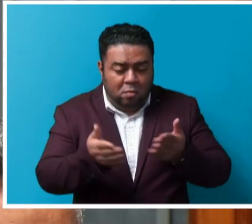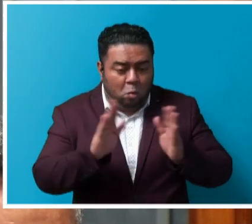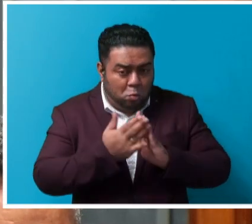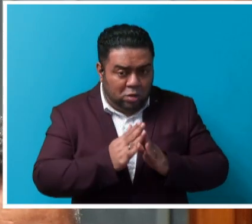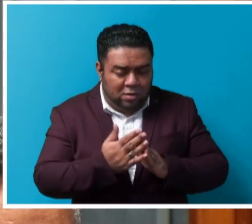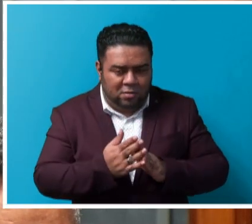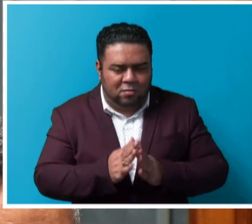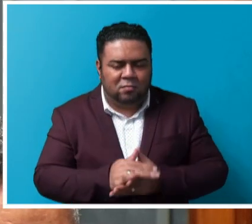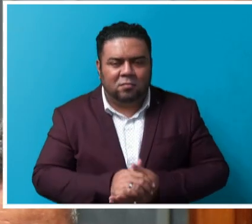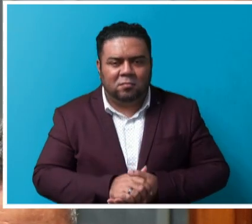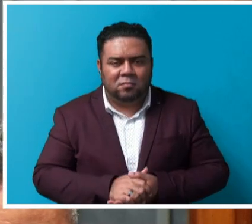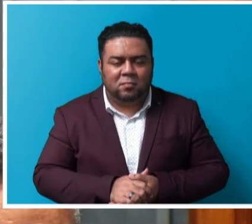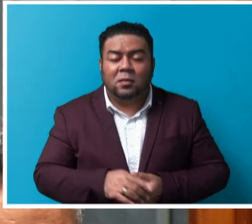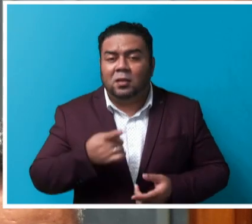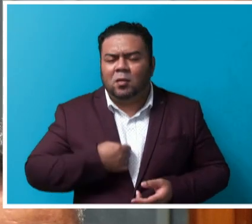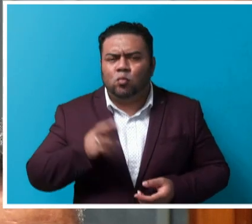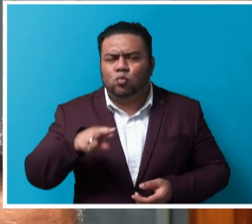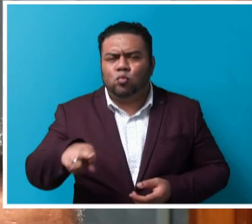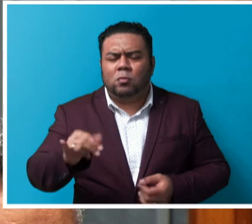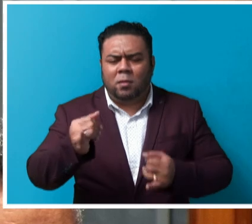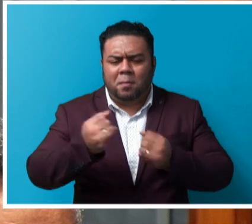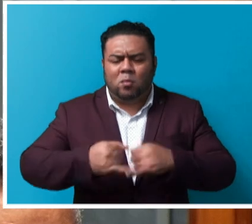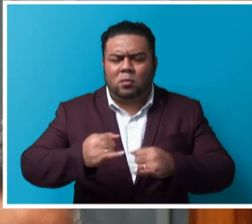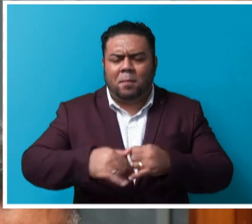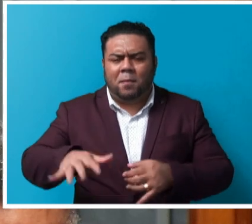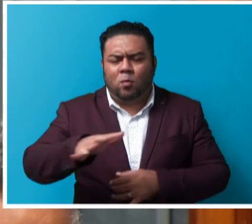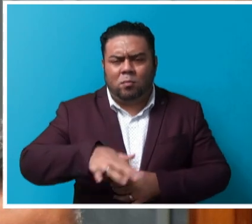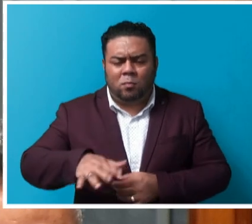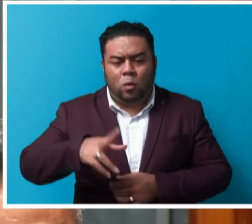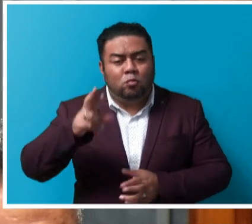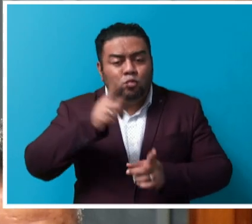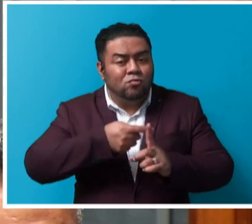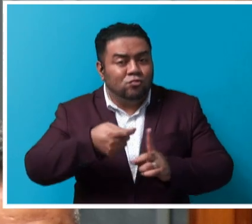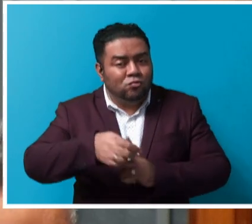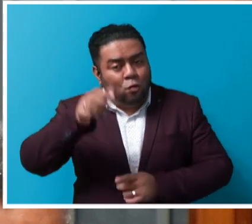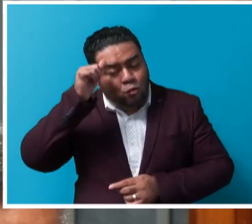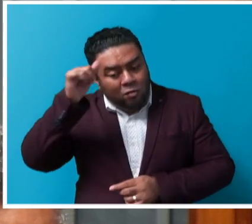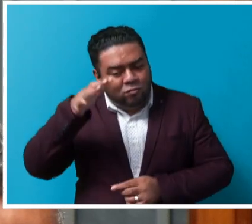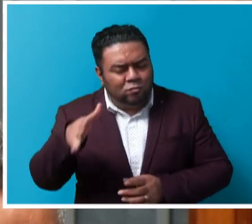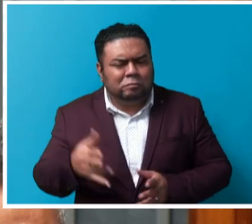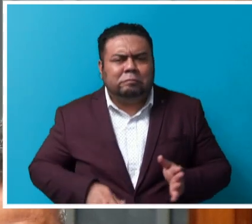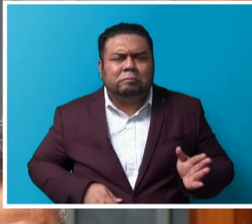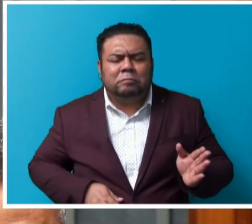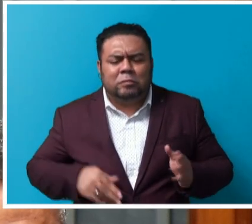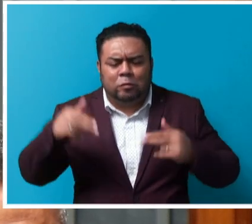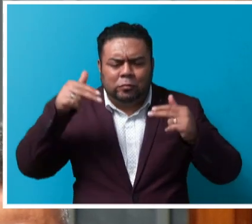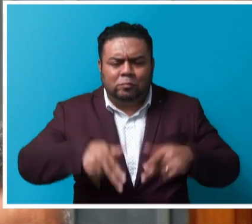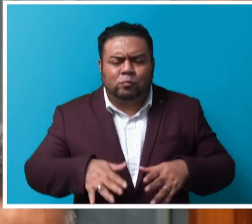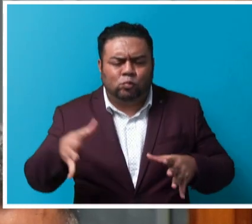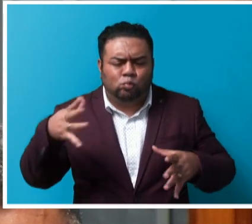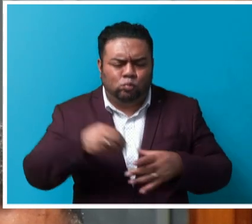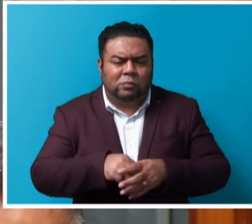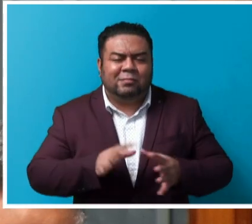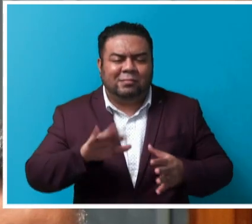sir, in our rural and maritime areas where traditional knowledge is deeply rooted in their daily life, it